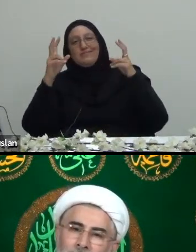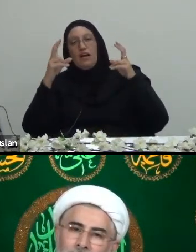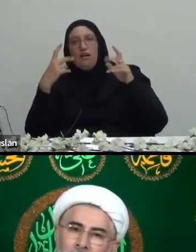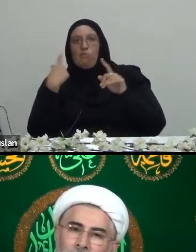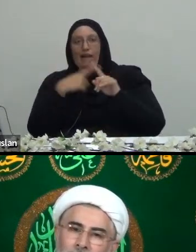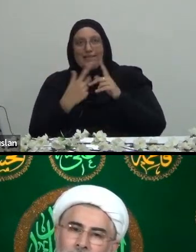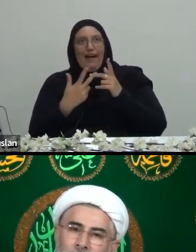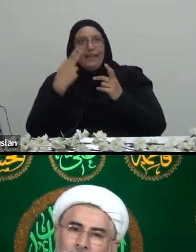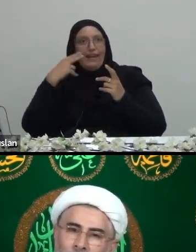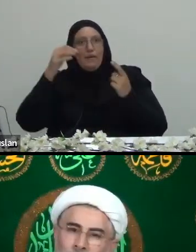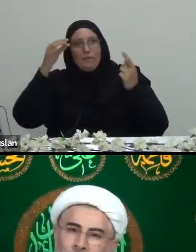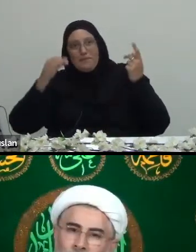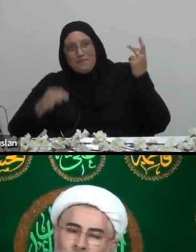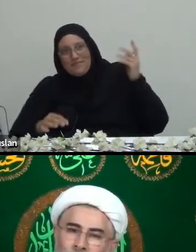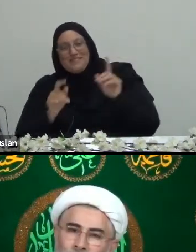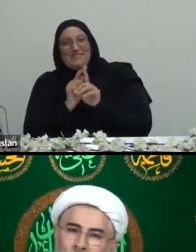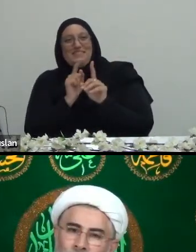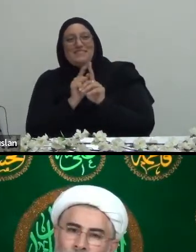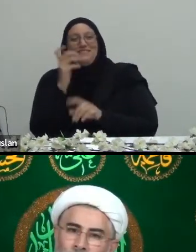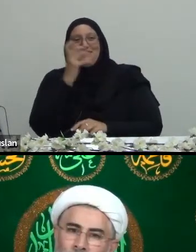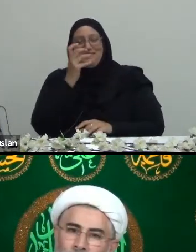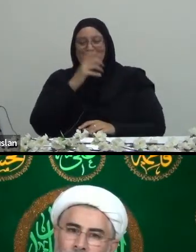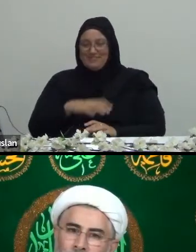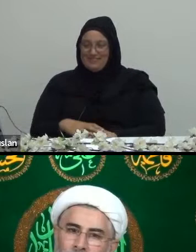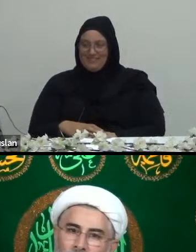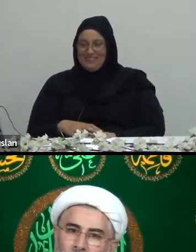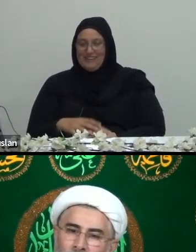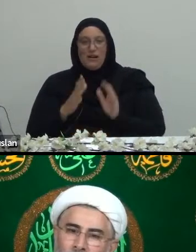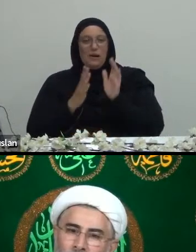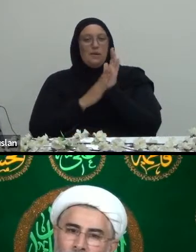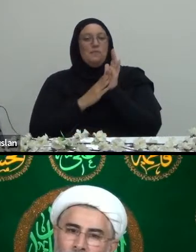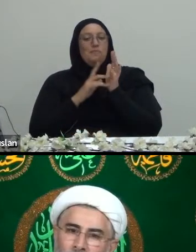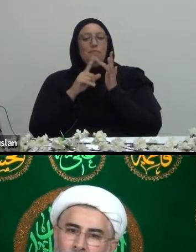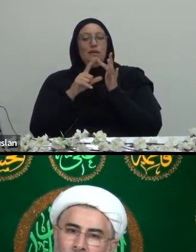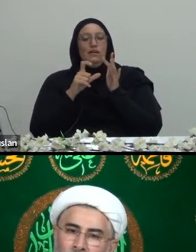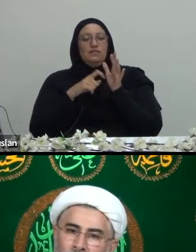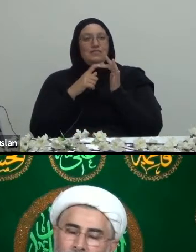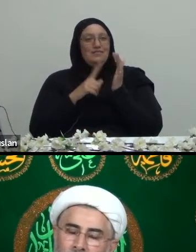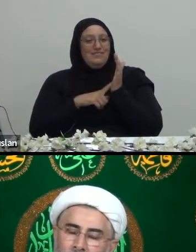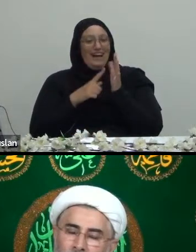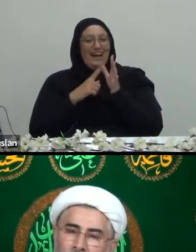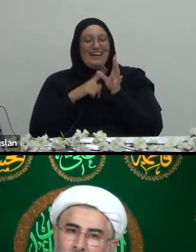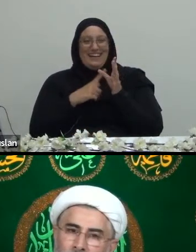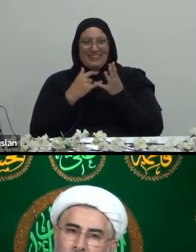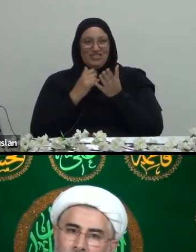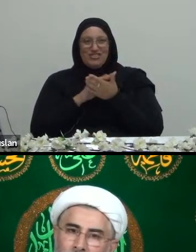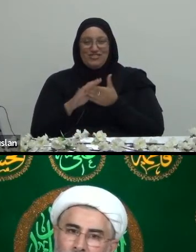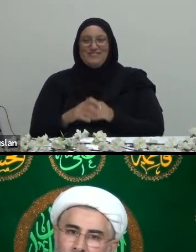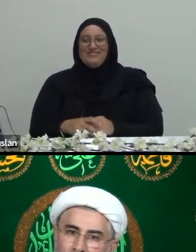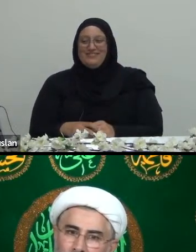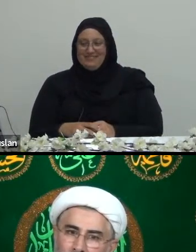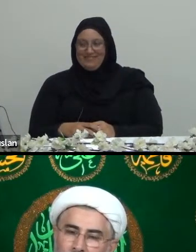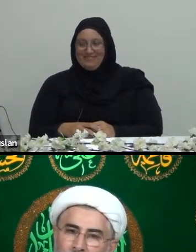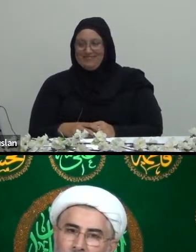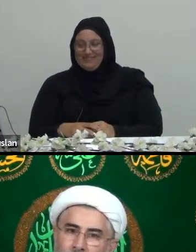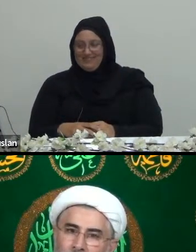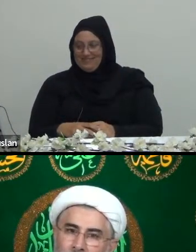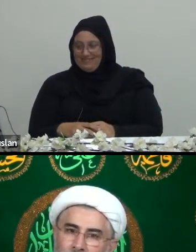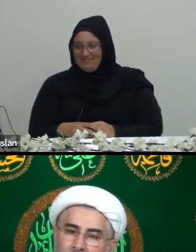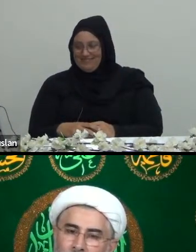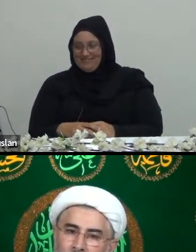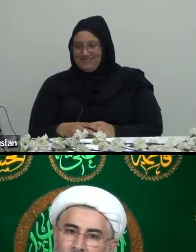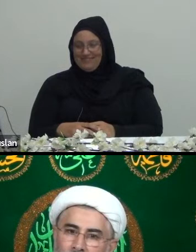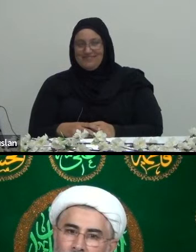name on it, an accountant. We'll have Michael Ayache to give us some legal advice, again, general in nature, and we'll